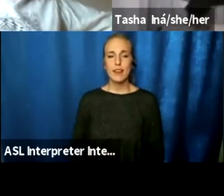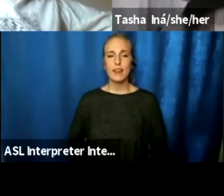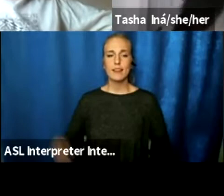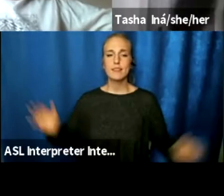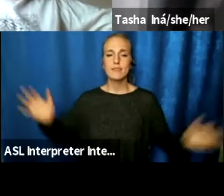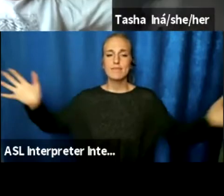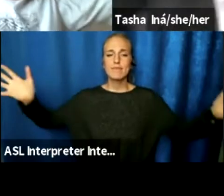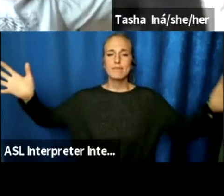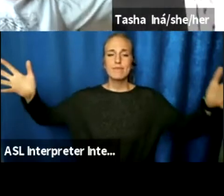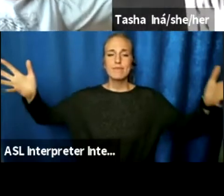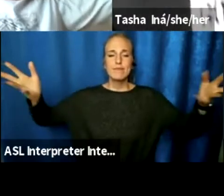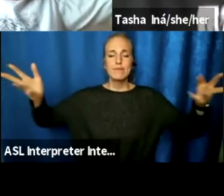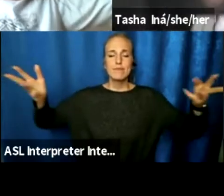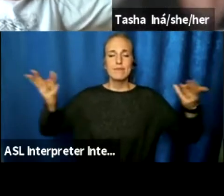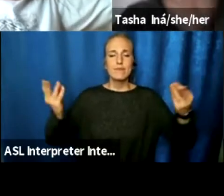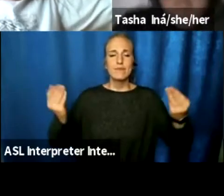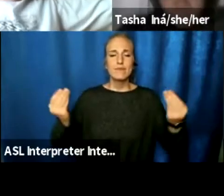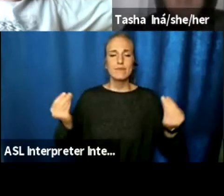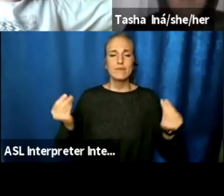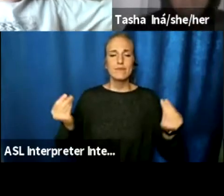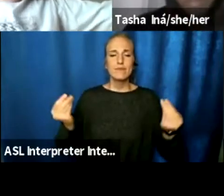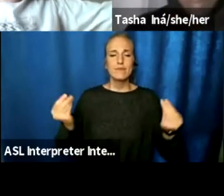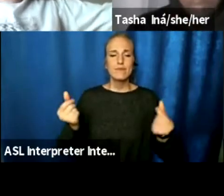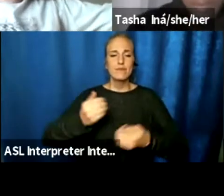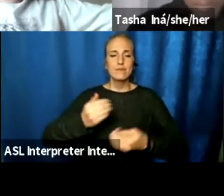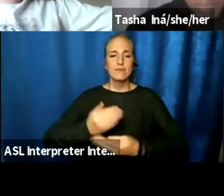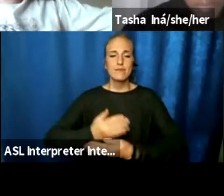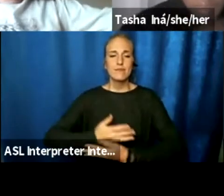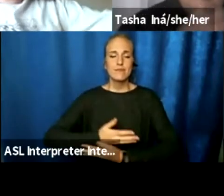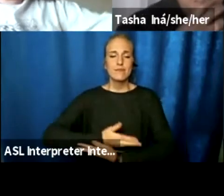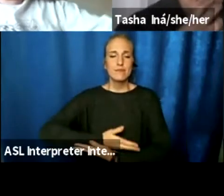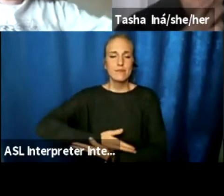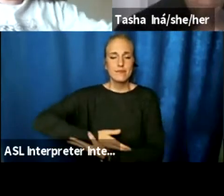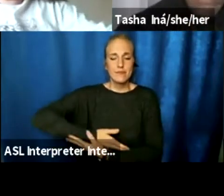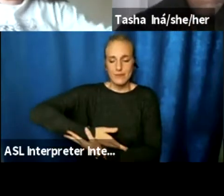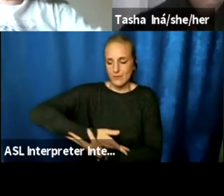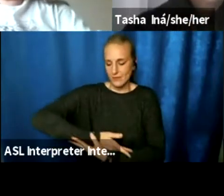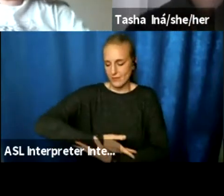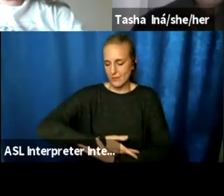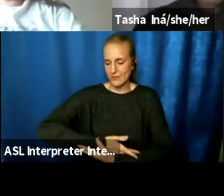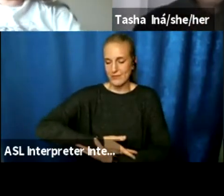arms as if we were cradling a baby.